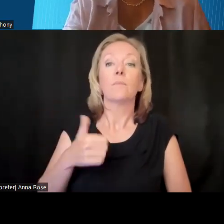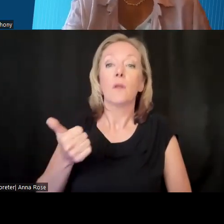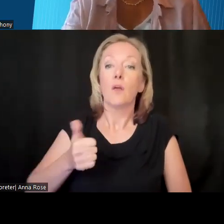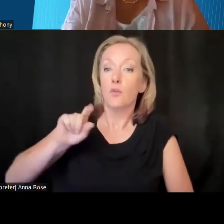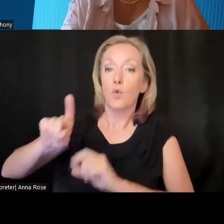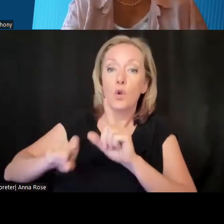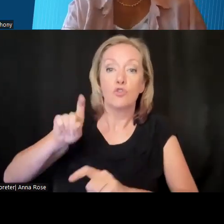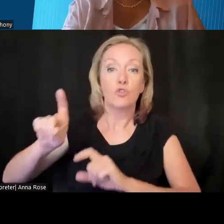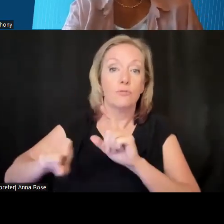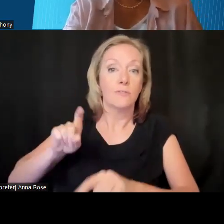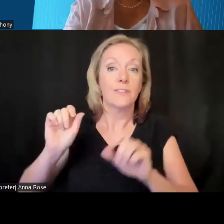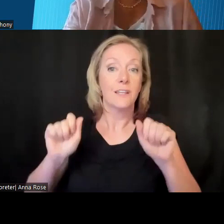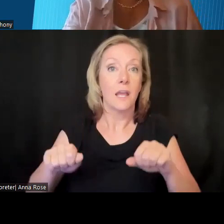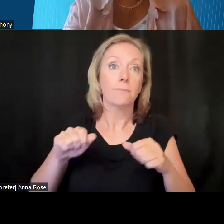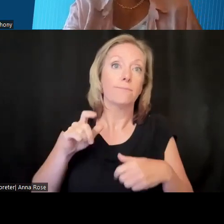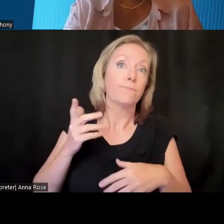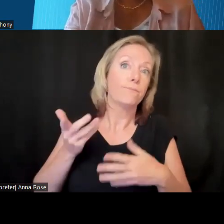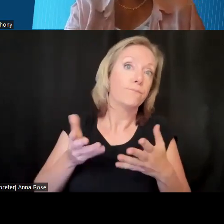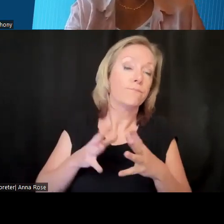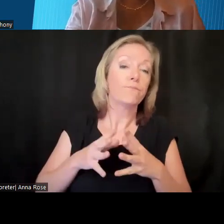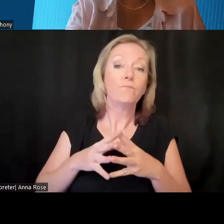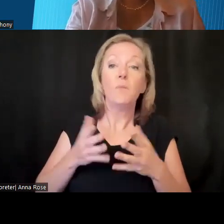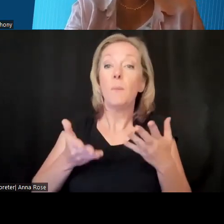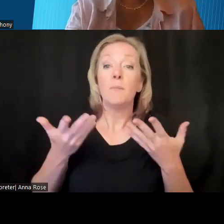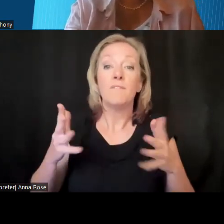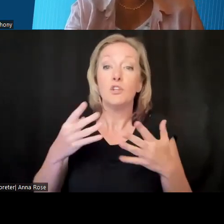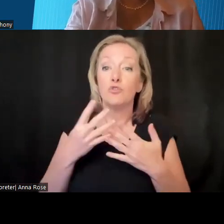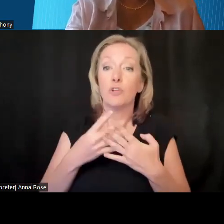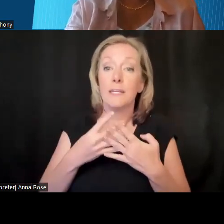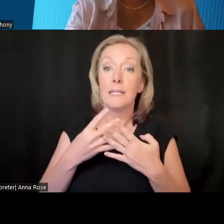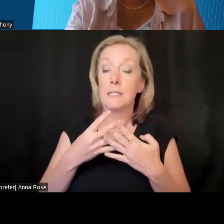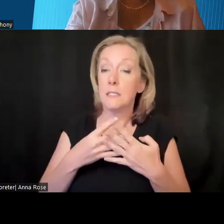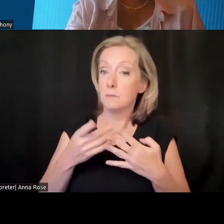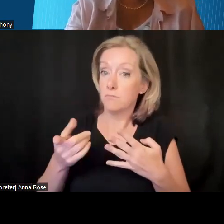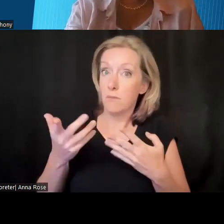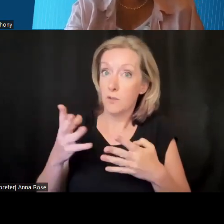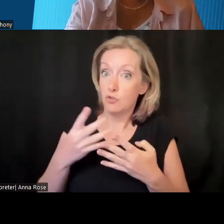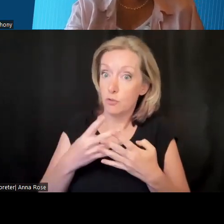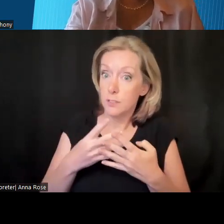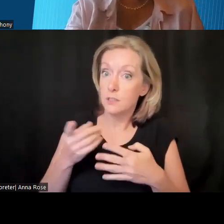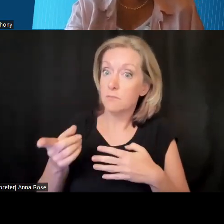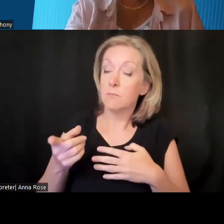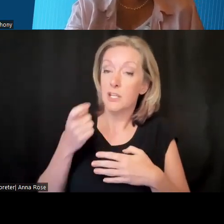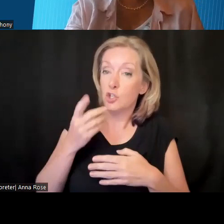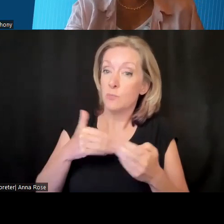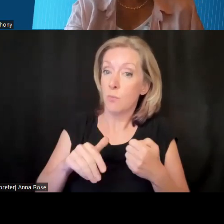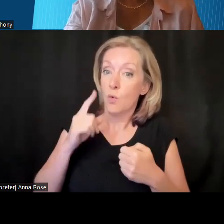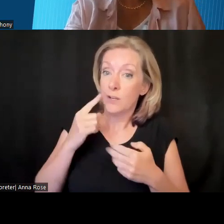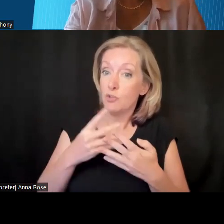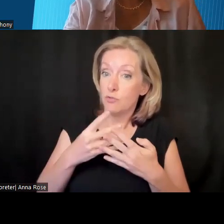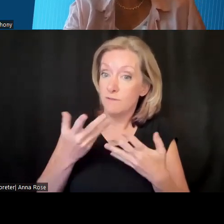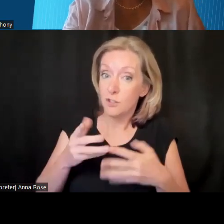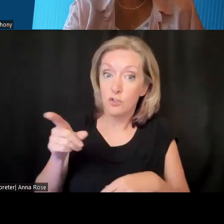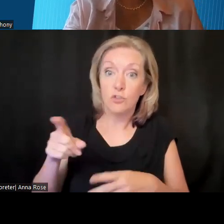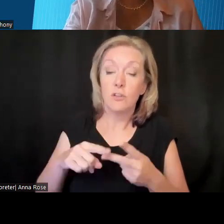for caregivers. Maybe the child already has been through a screening. Do they know about it? Was there an infant newborn hearing screening?